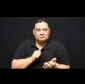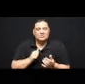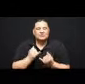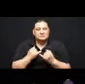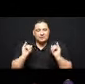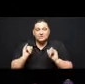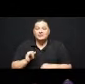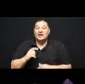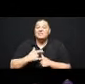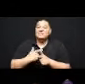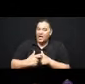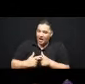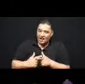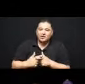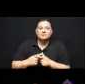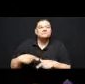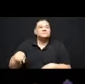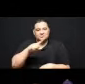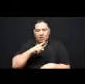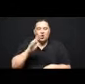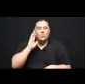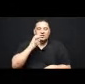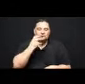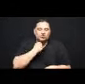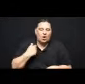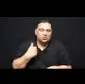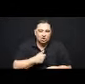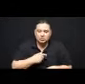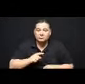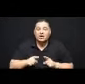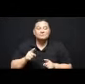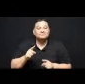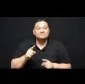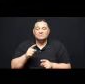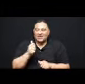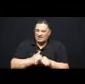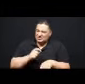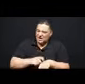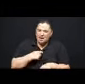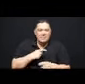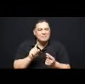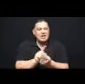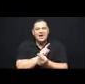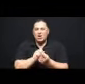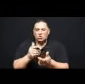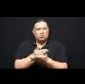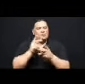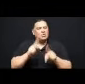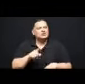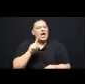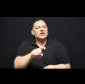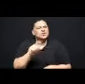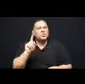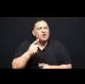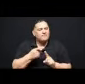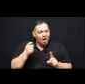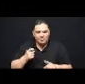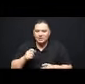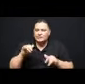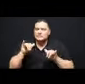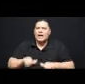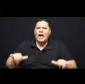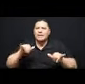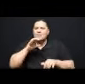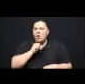us. But every time I meet somebody new and ask them where they're from, it's that same broken yard with the